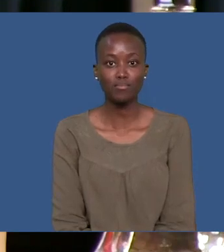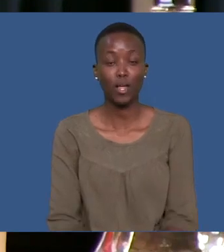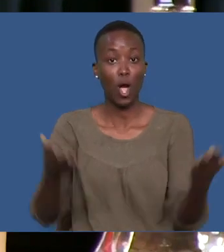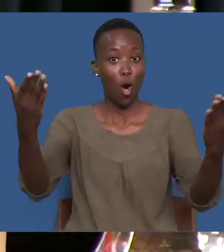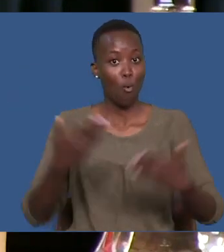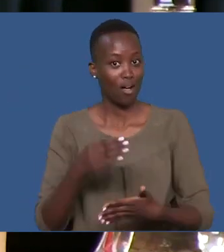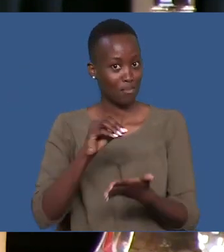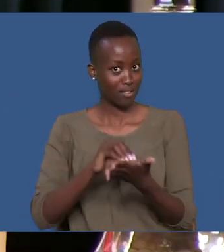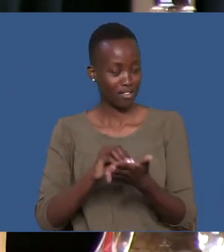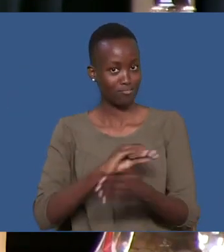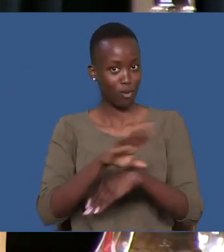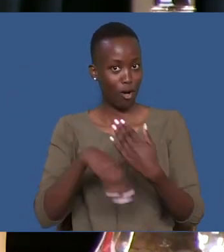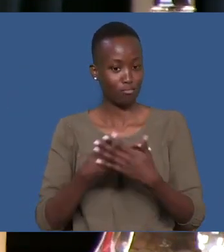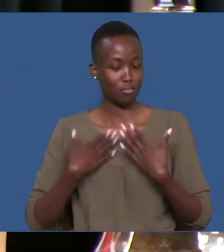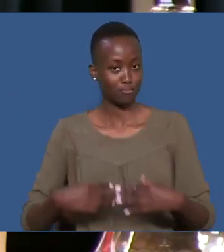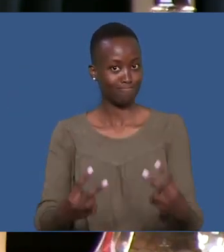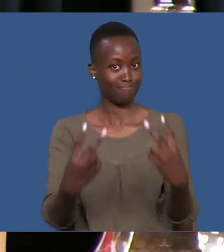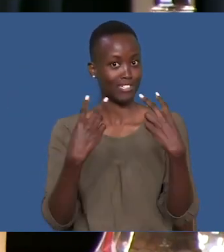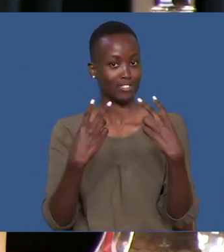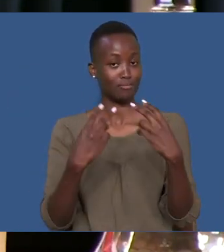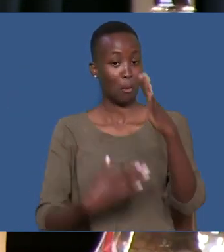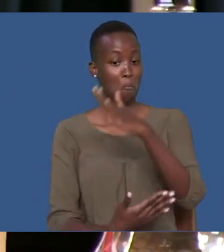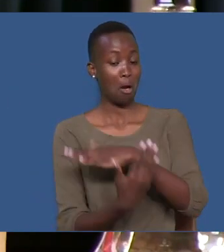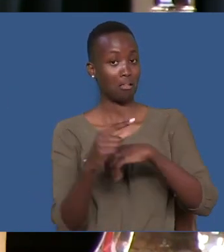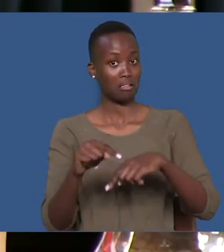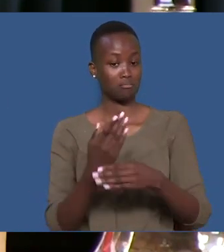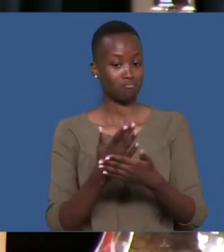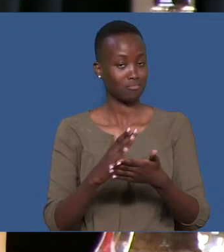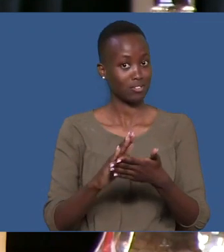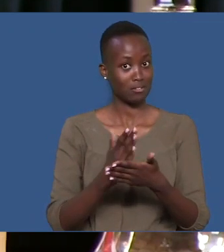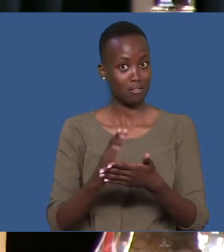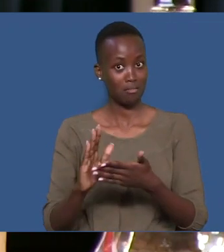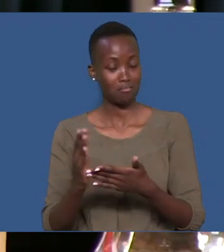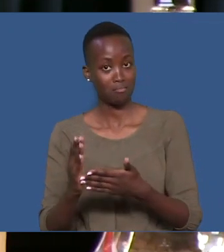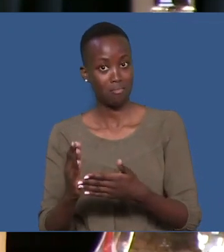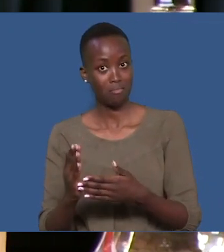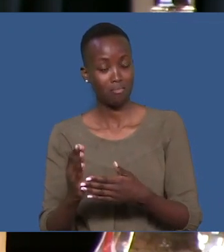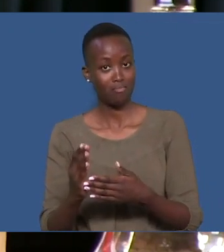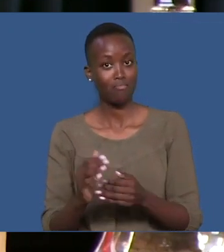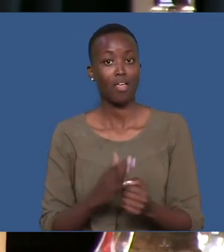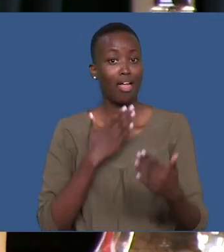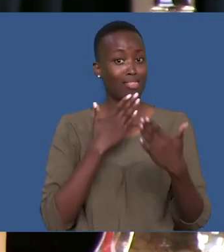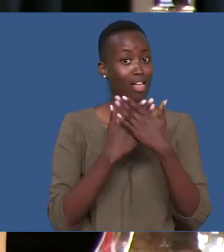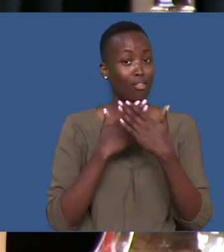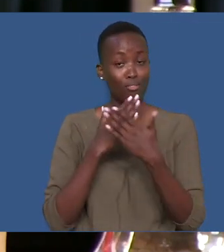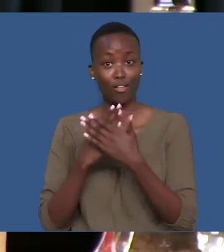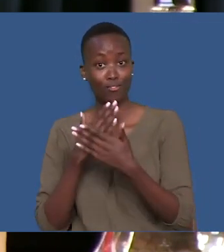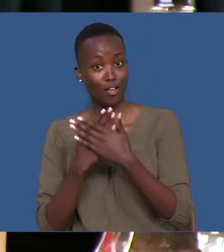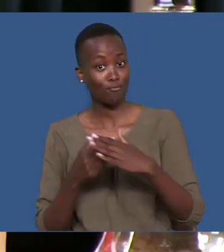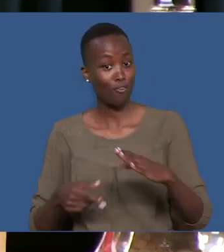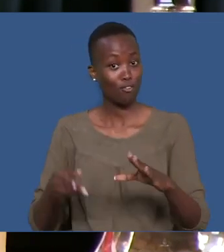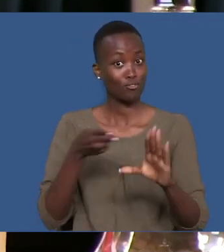Welcome once again, viewers, for this morning's devotion, the Friday. We thank you for joining us. We thank